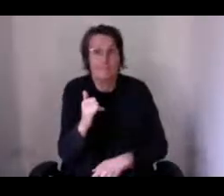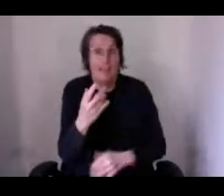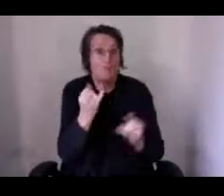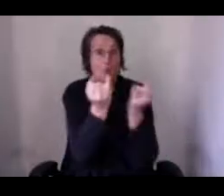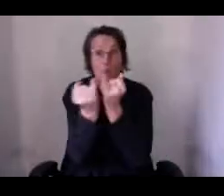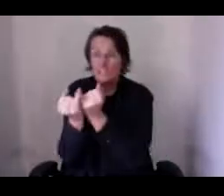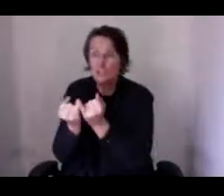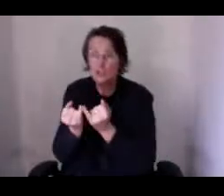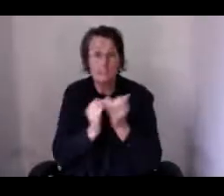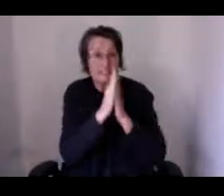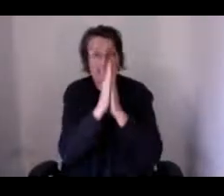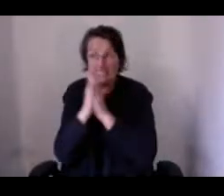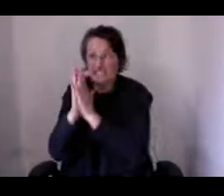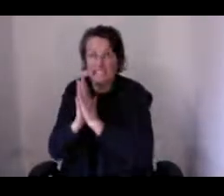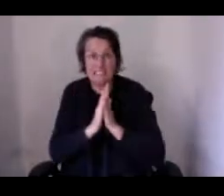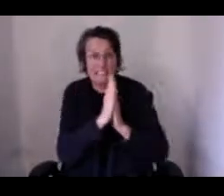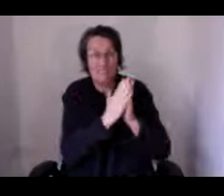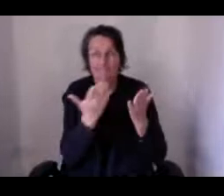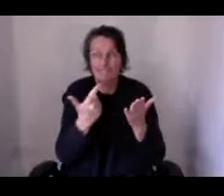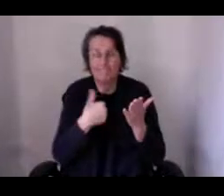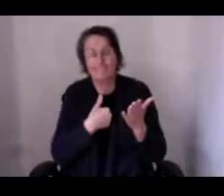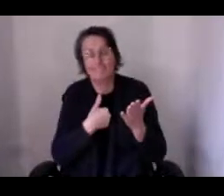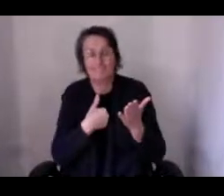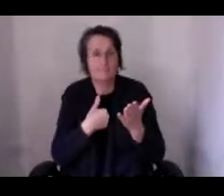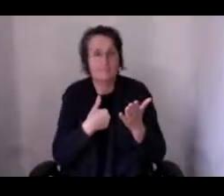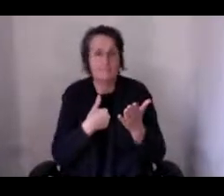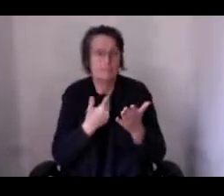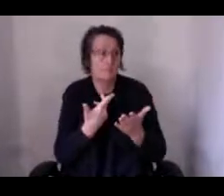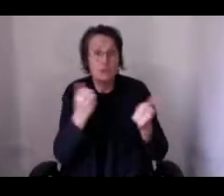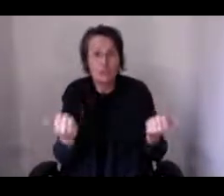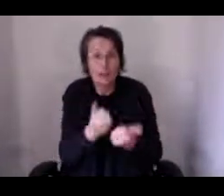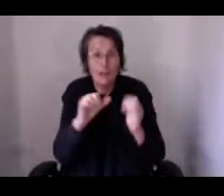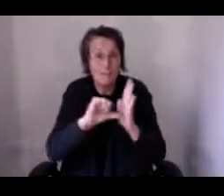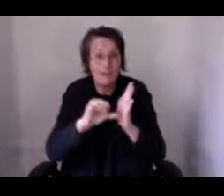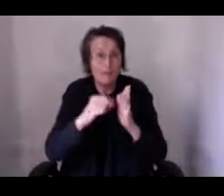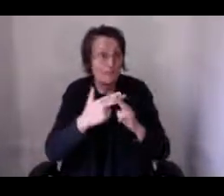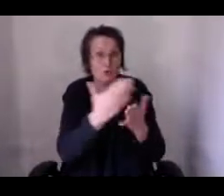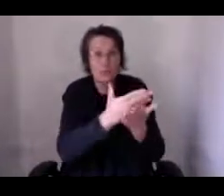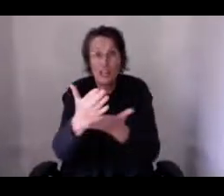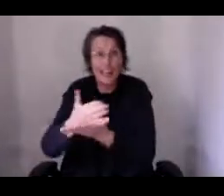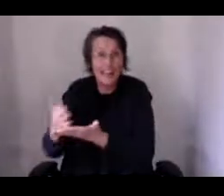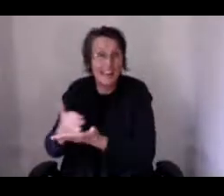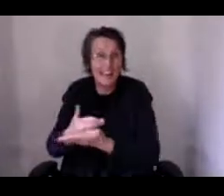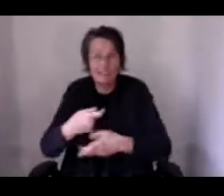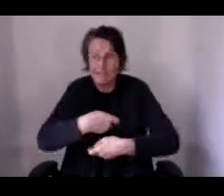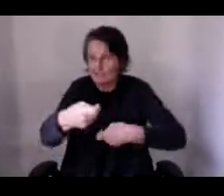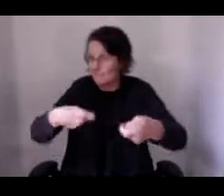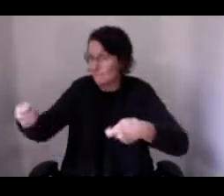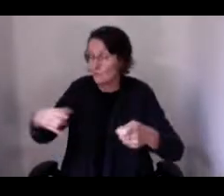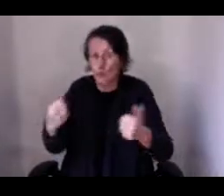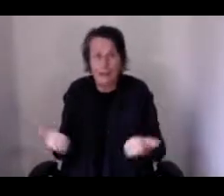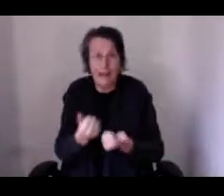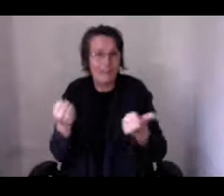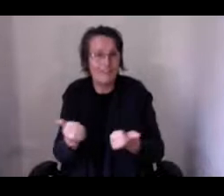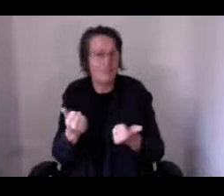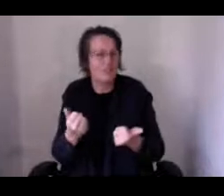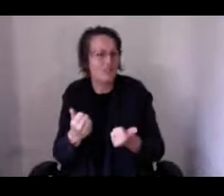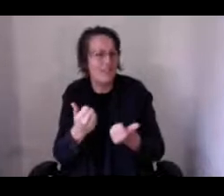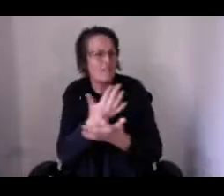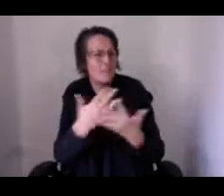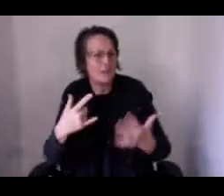lot of applications to that round, not enough funding to actually give out. So all kinds of reasons,